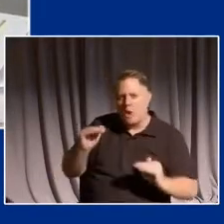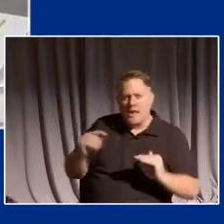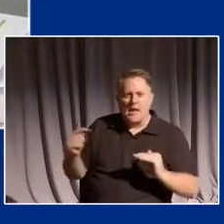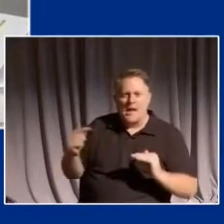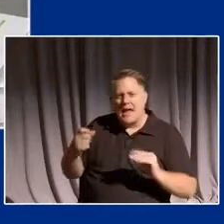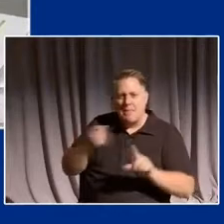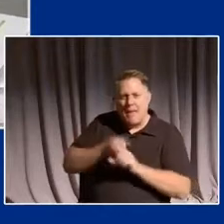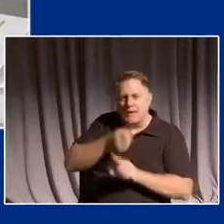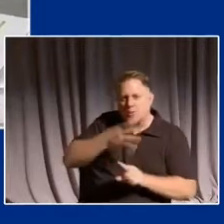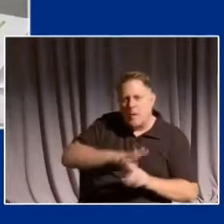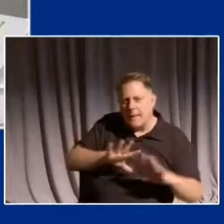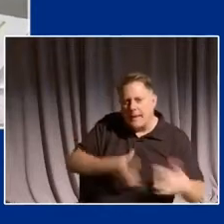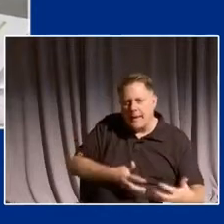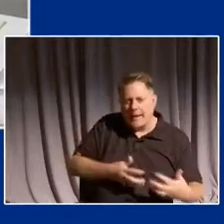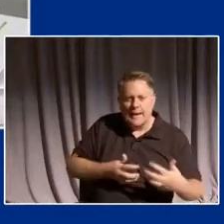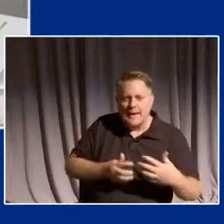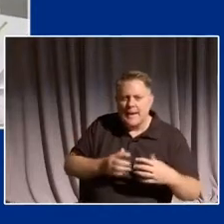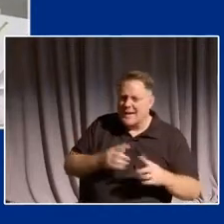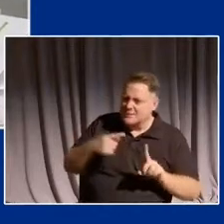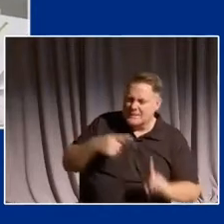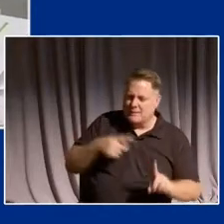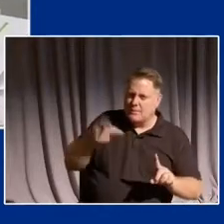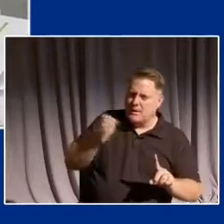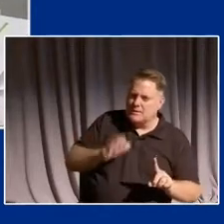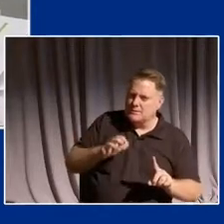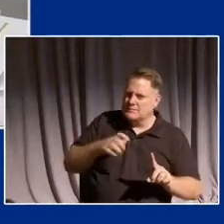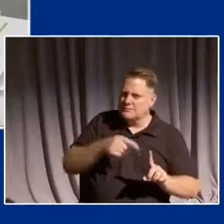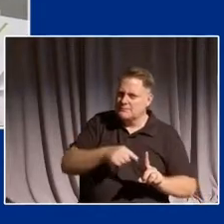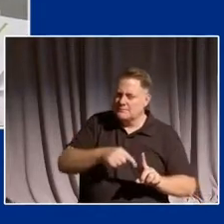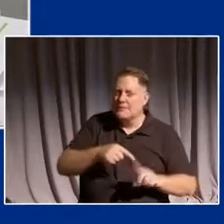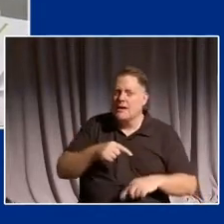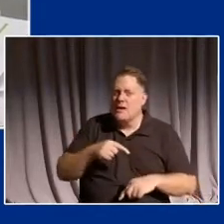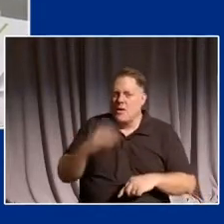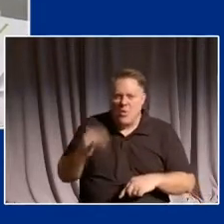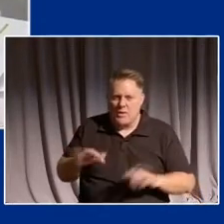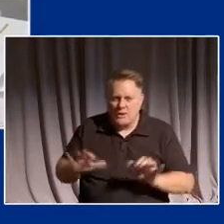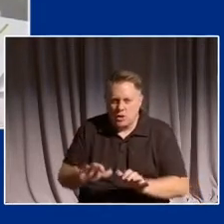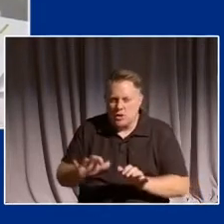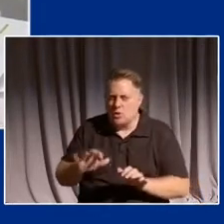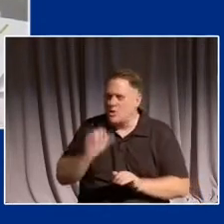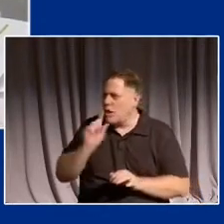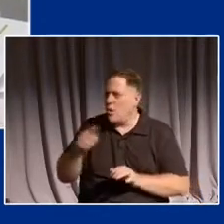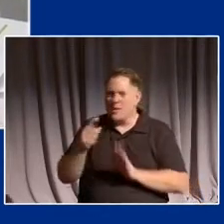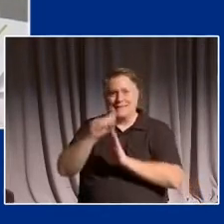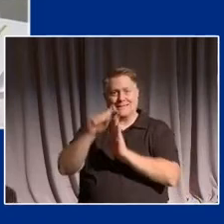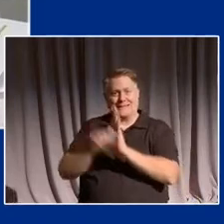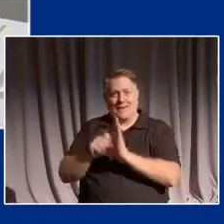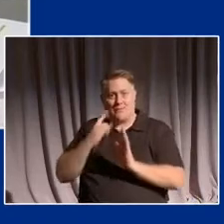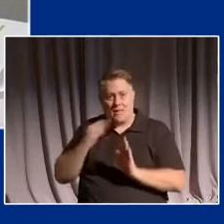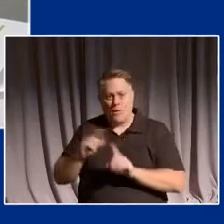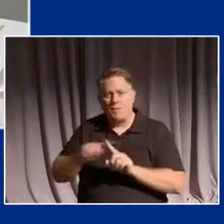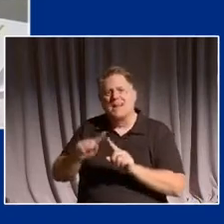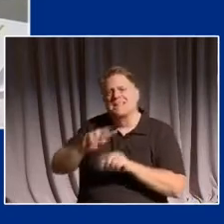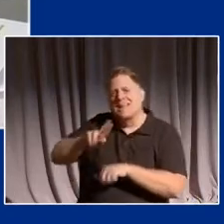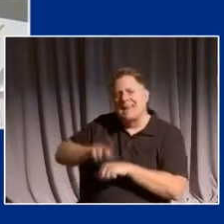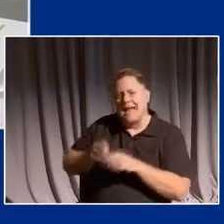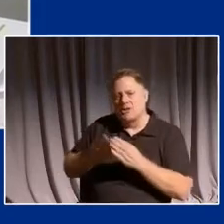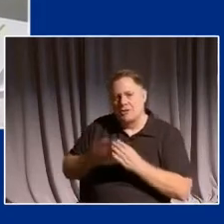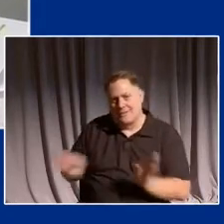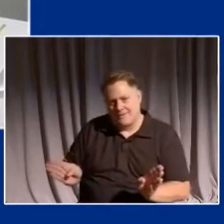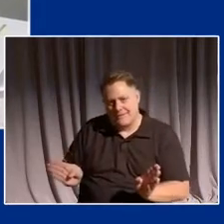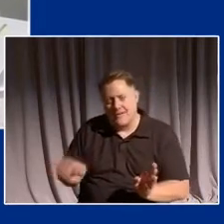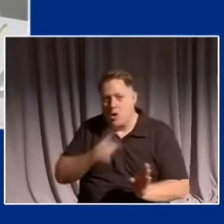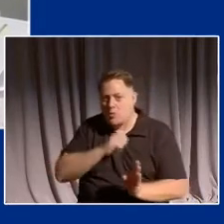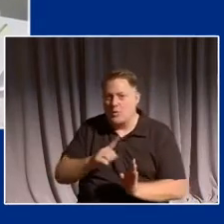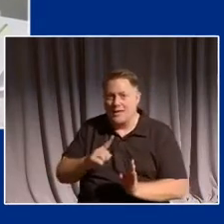impacts women, and particularly women of color, and what we could do, not only as a state, but really as a nation, to ease